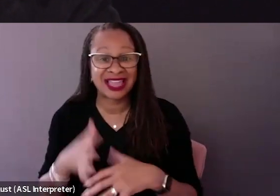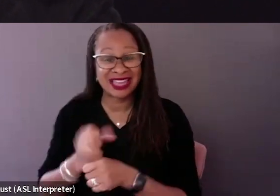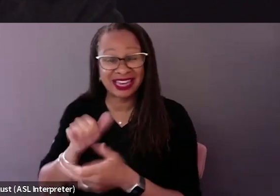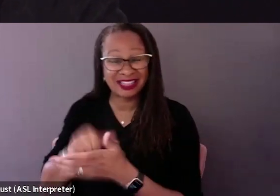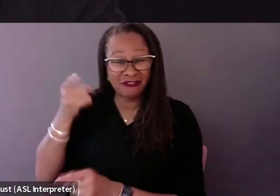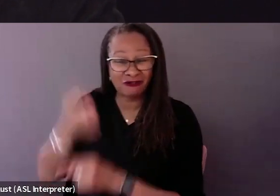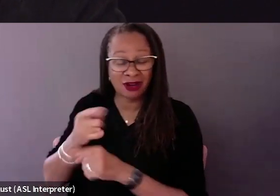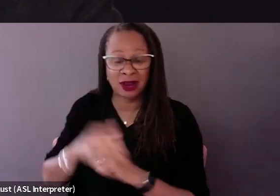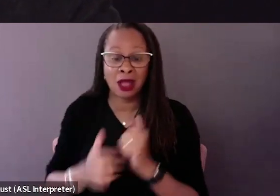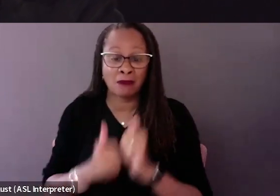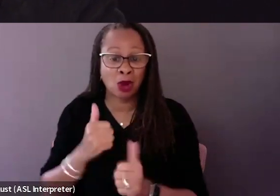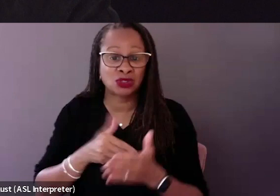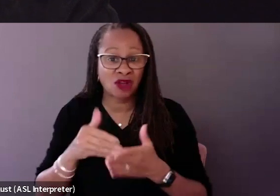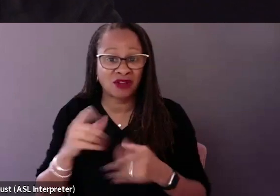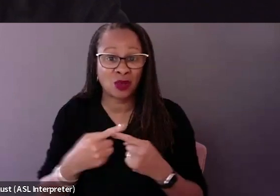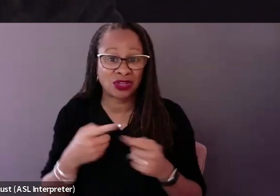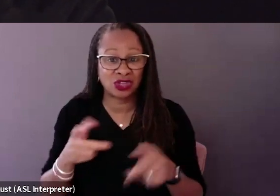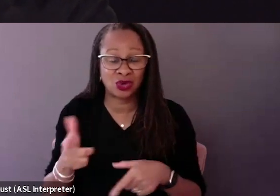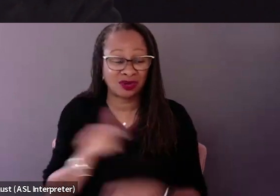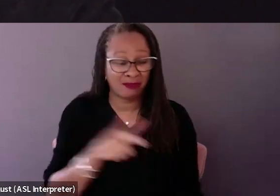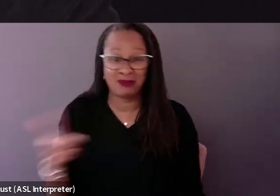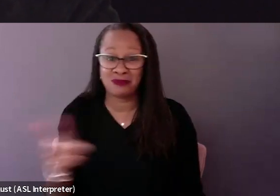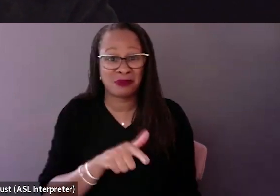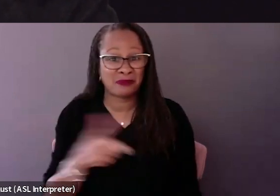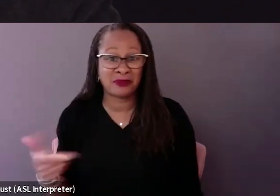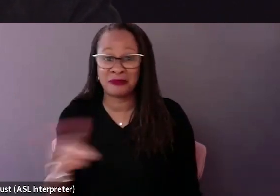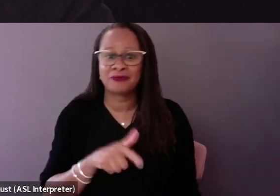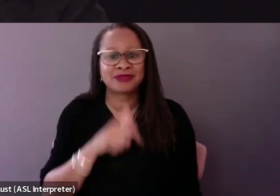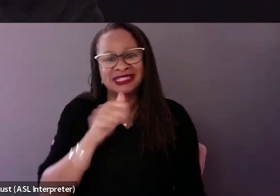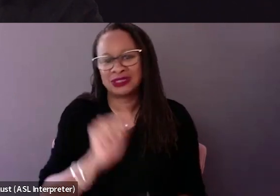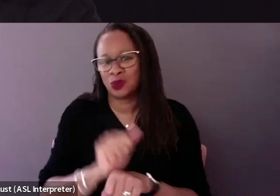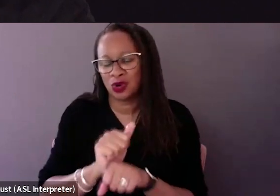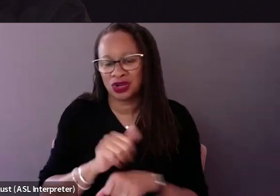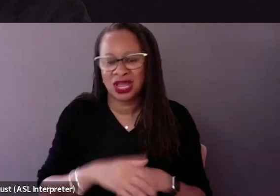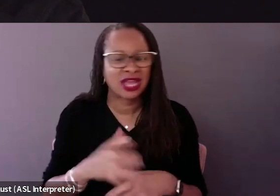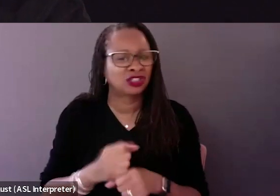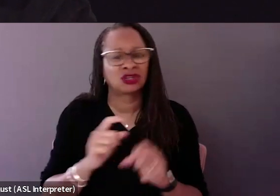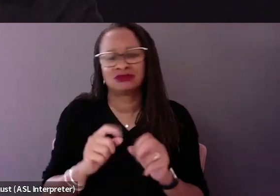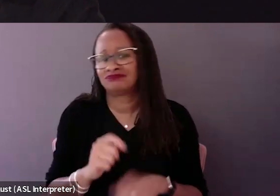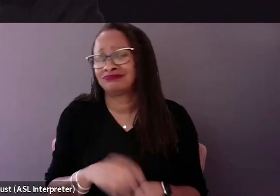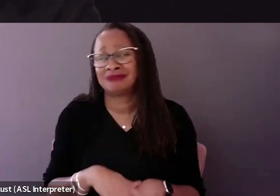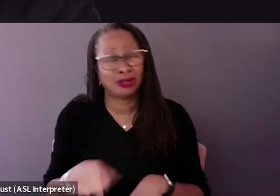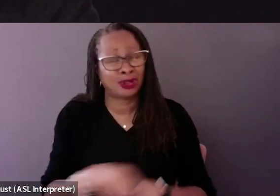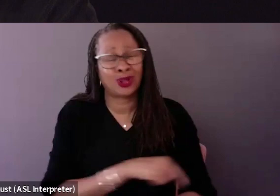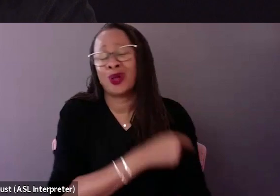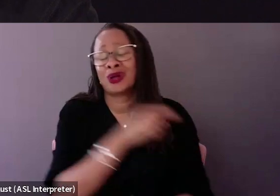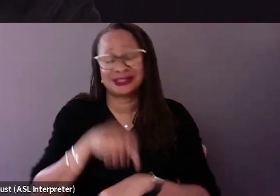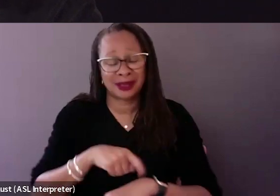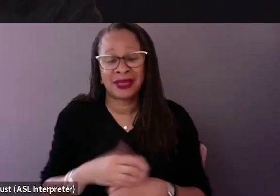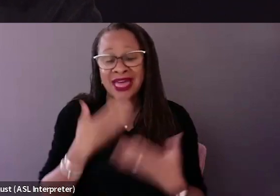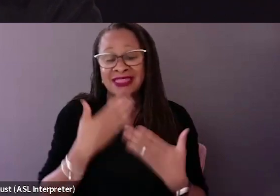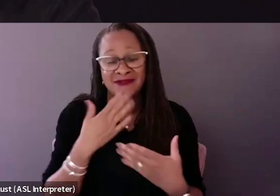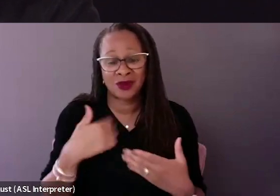were most of the time when you cut back and forth, it didn't work. And so that just took a really long time. And thankfully we had